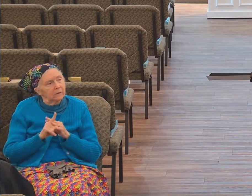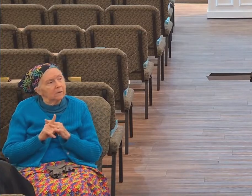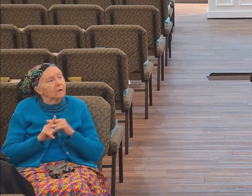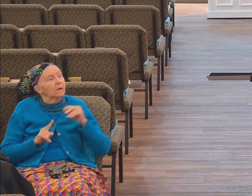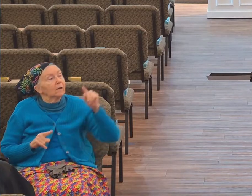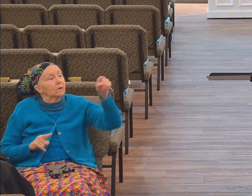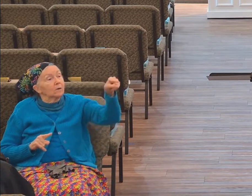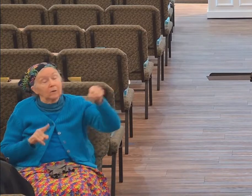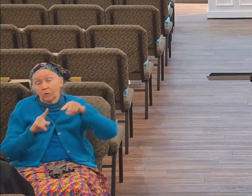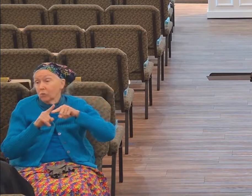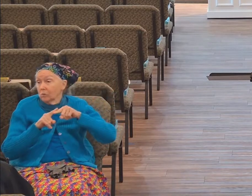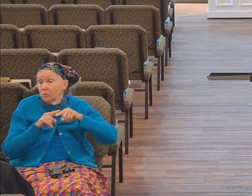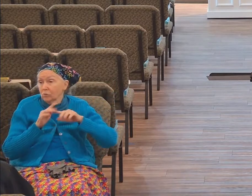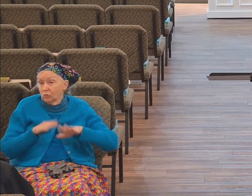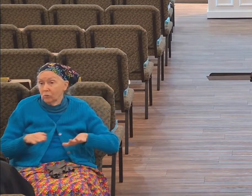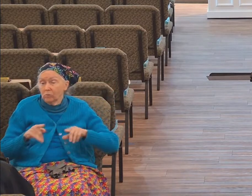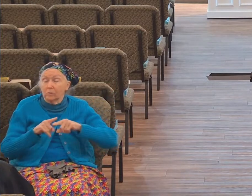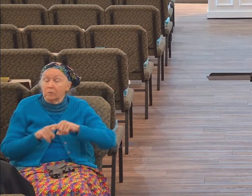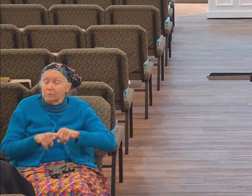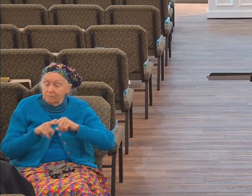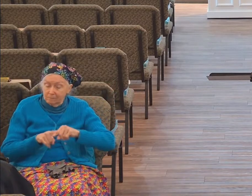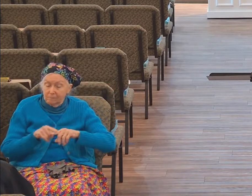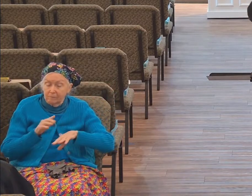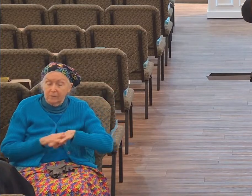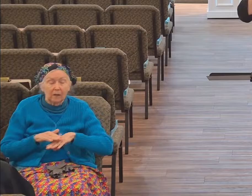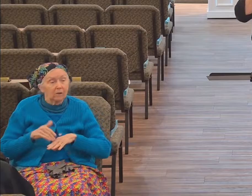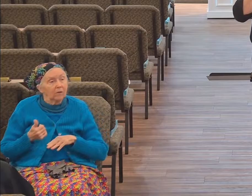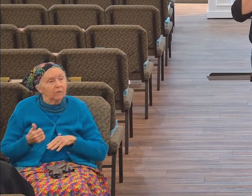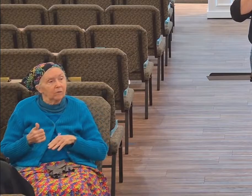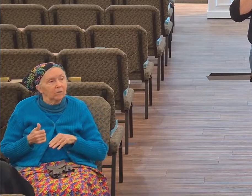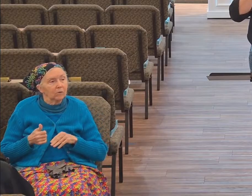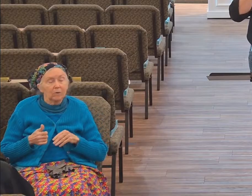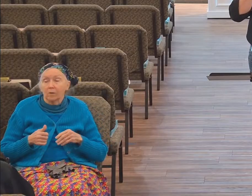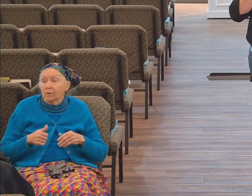Okay. Anything else?